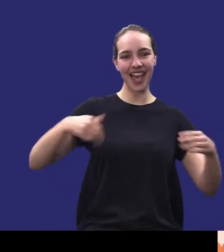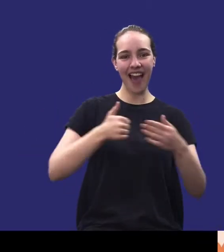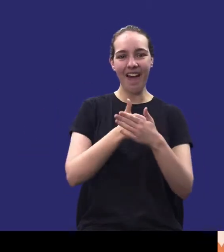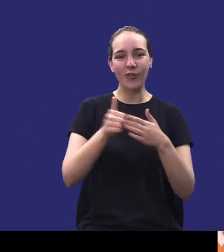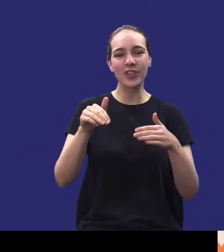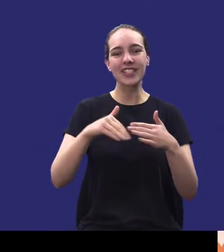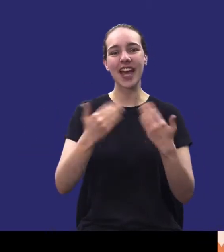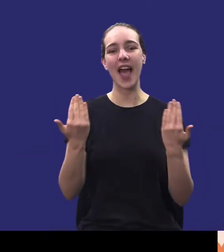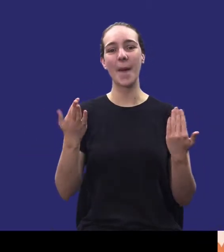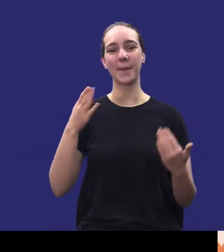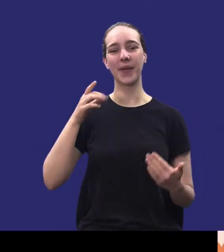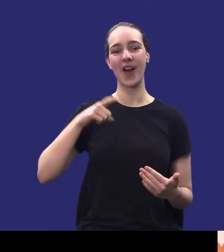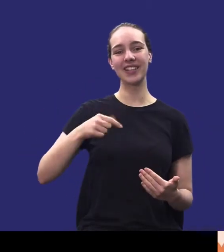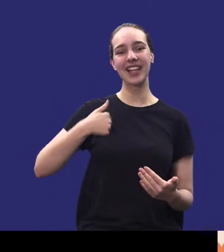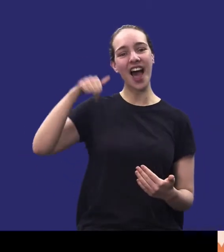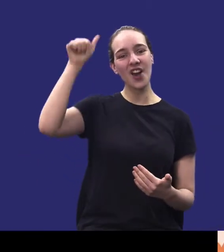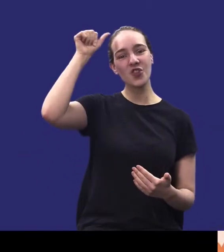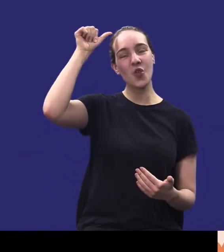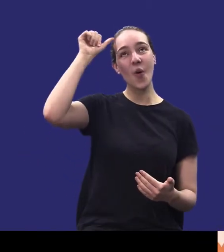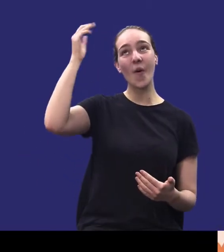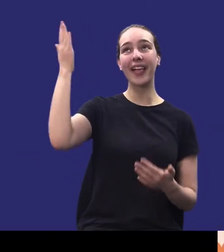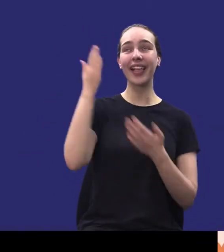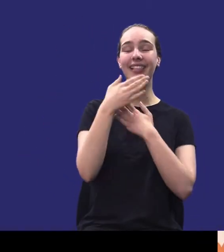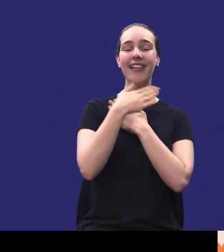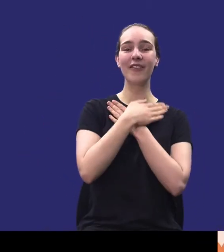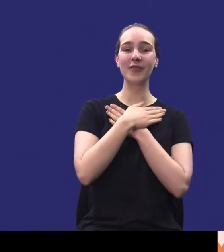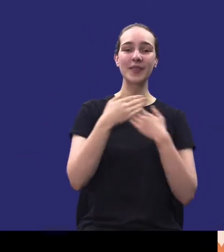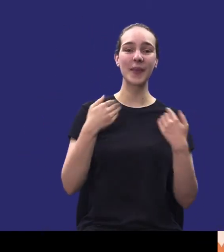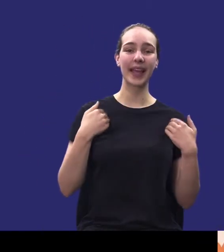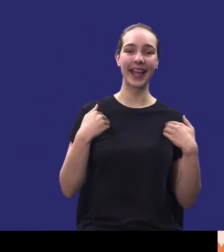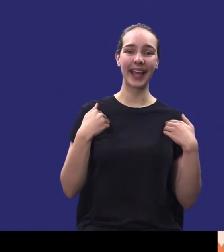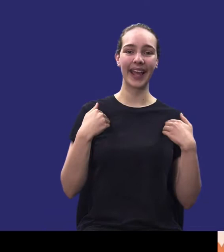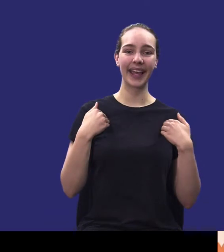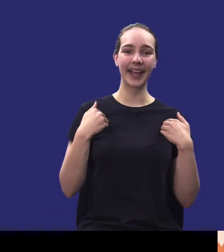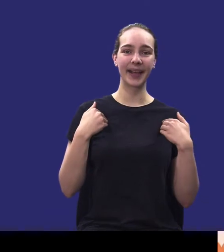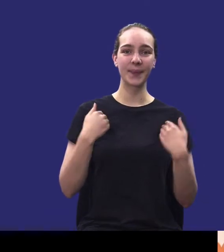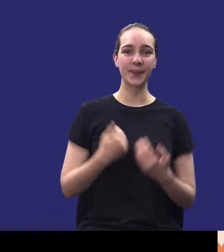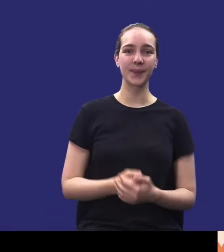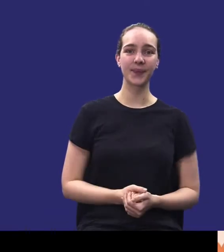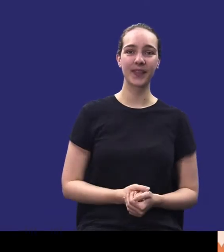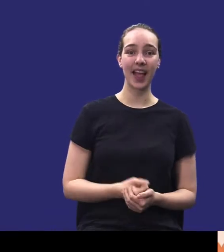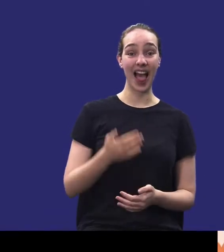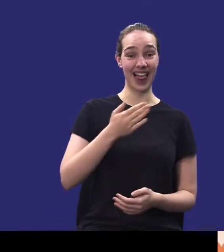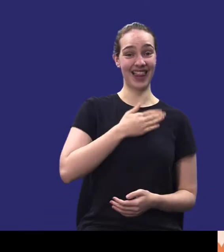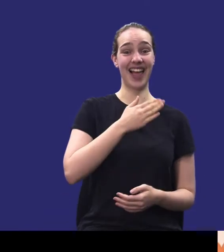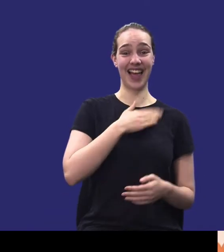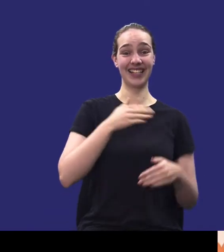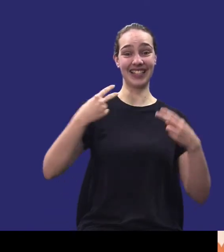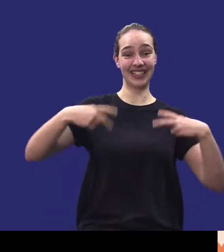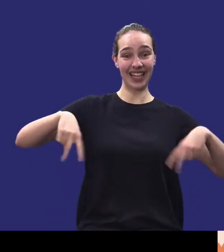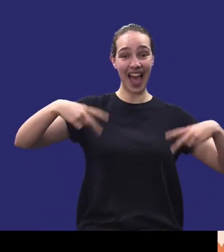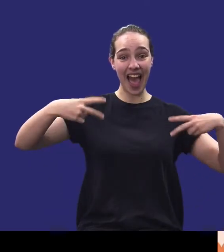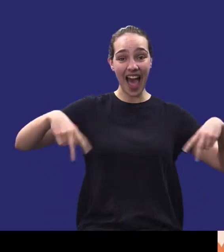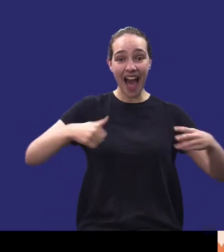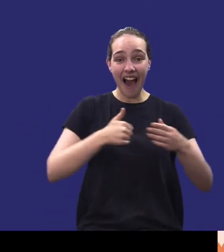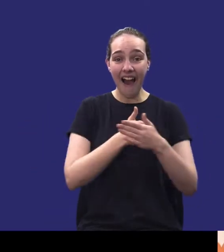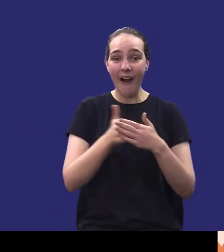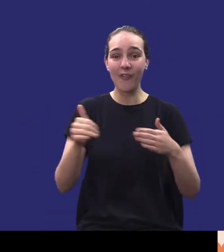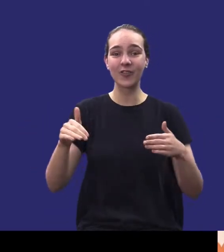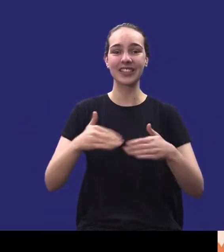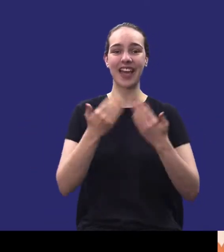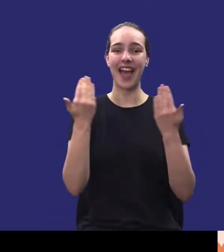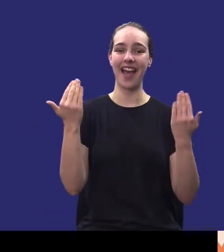dance every day because I know he loves me. I like to dance